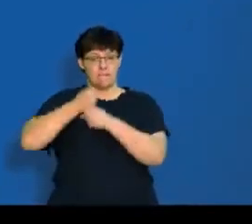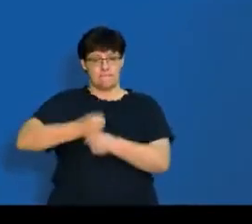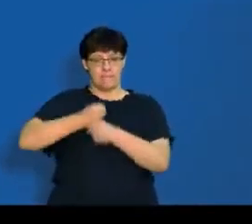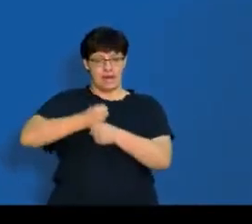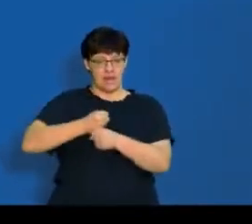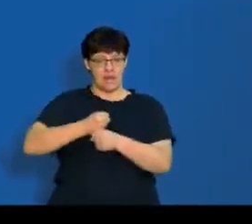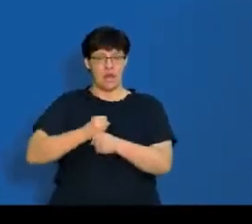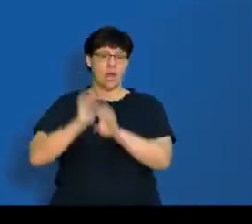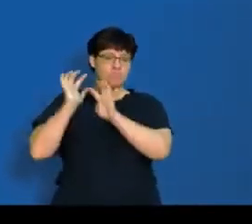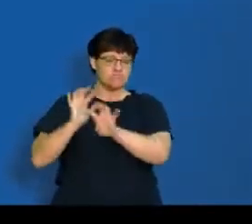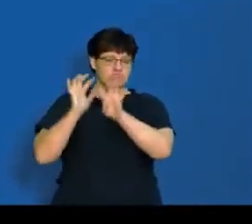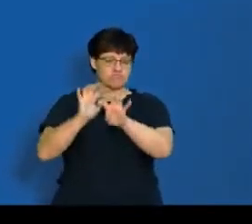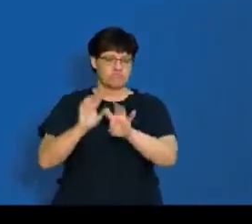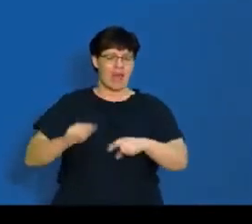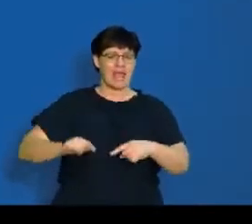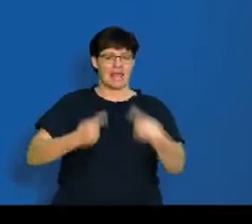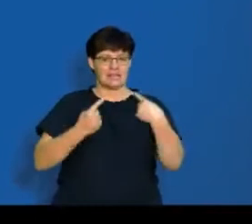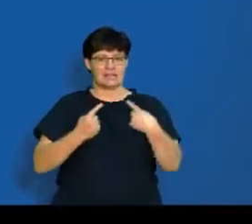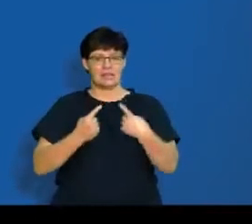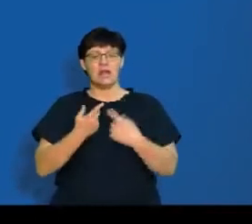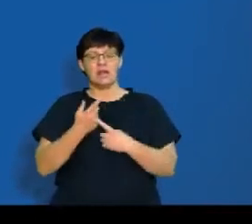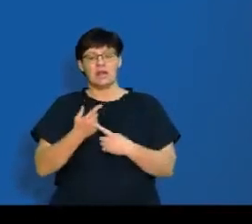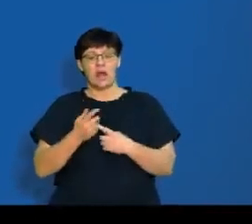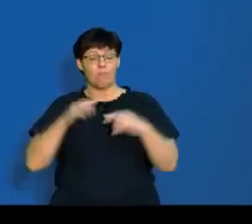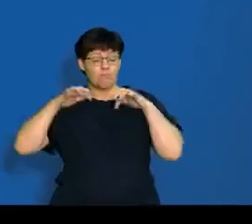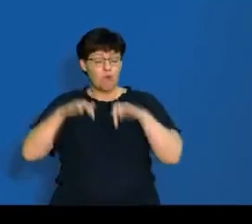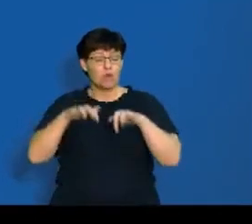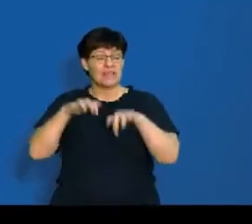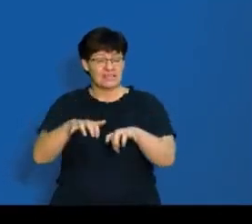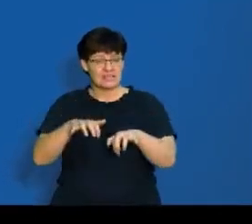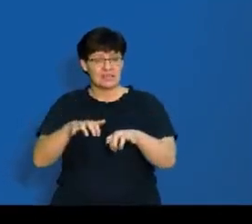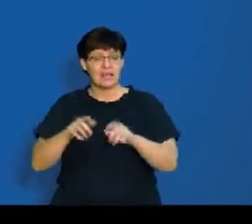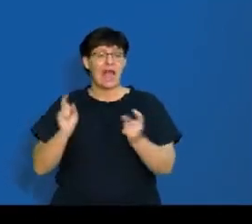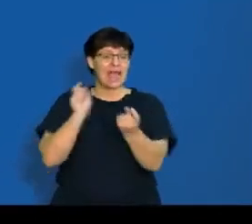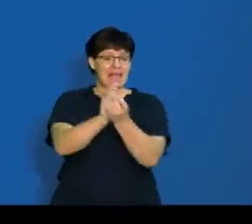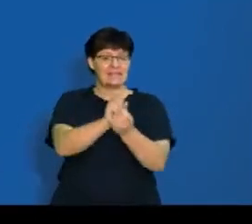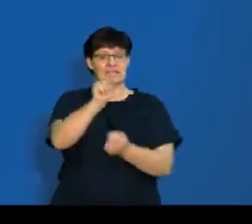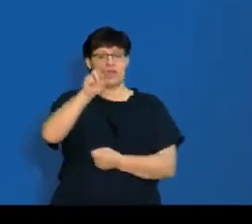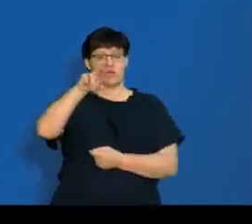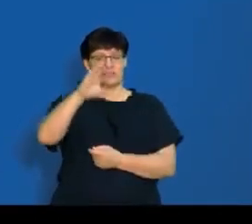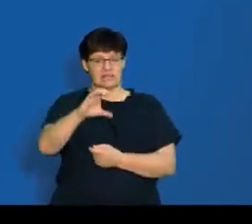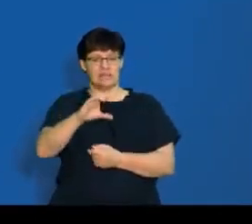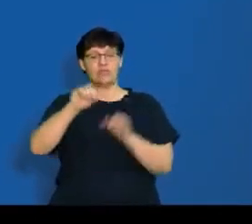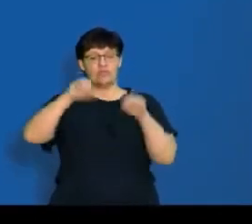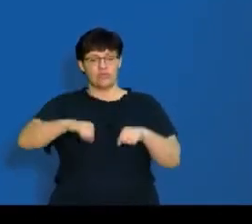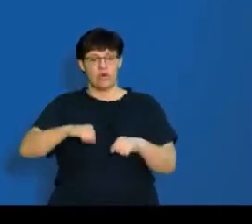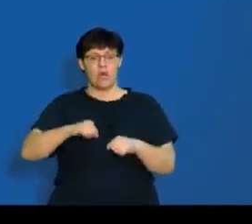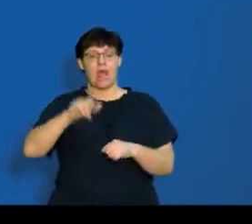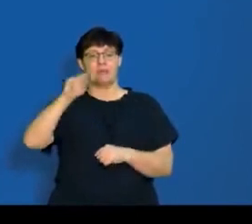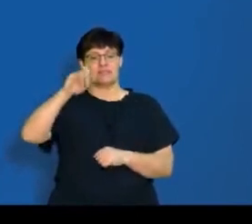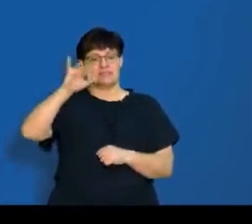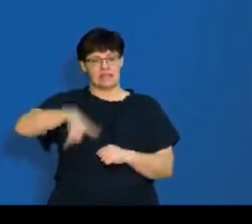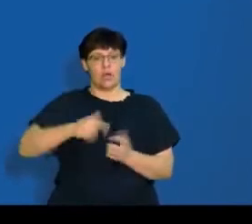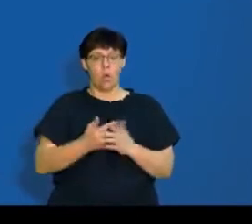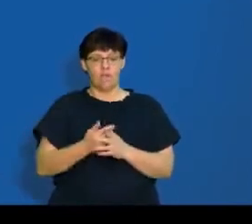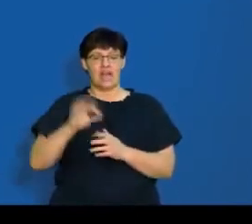banner protesting against, so they are protesting against the TRC's decision to grant amnesty for the murder